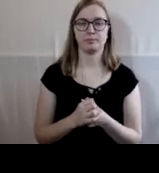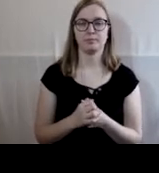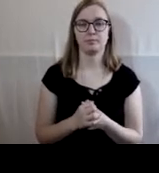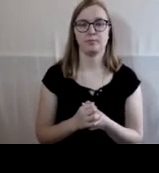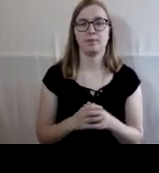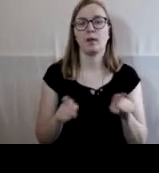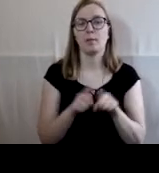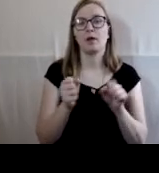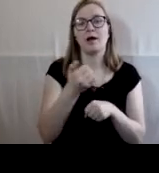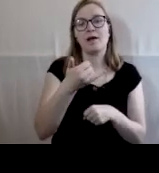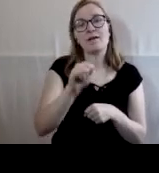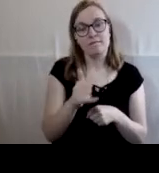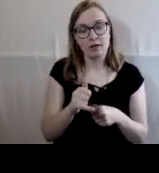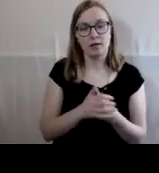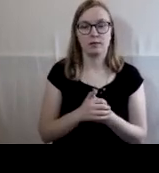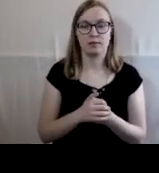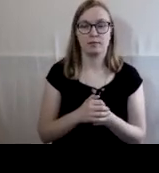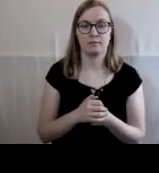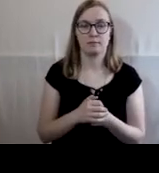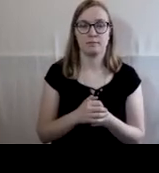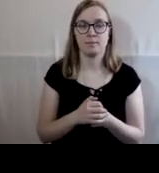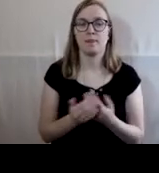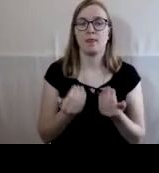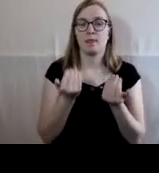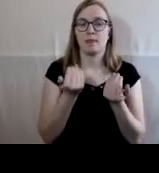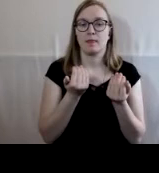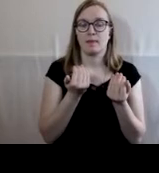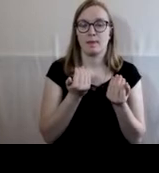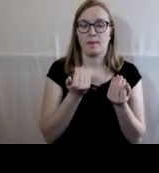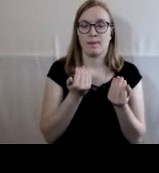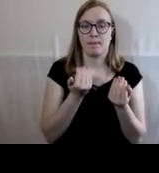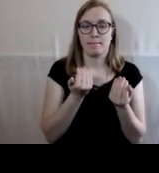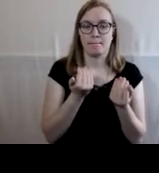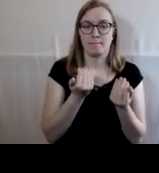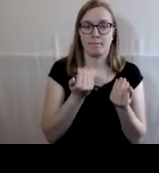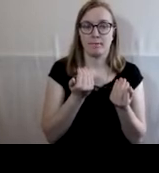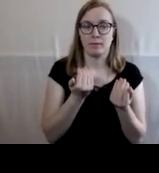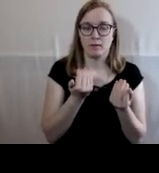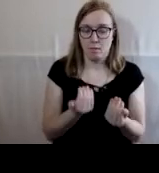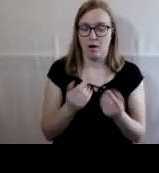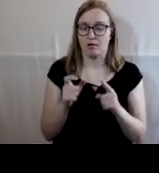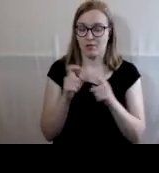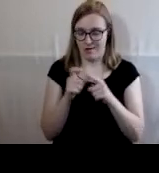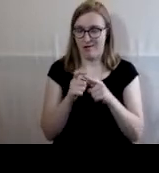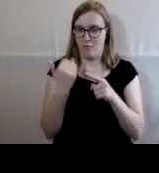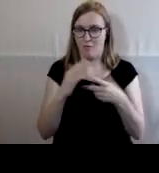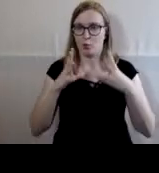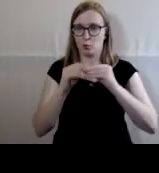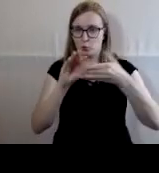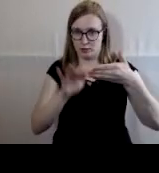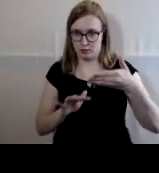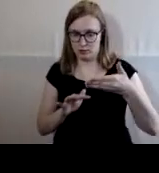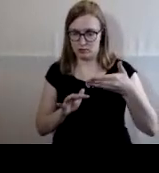Assess the extent to which each current subject area meets one, all, or some, or none of these groups. So in other